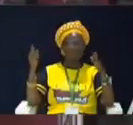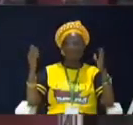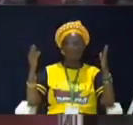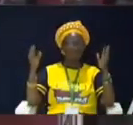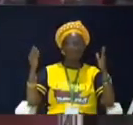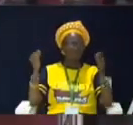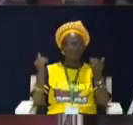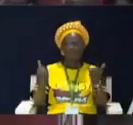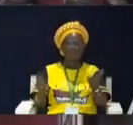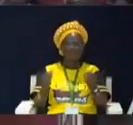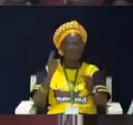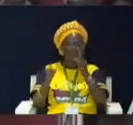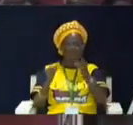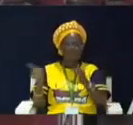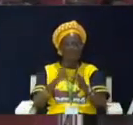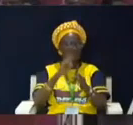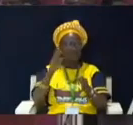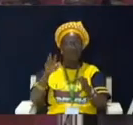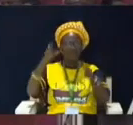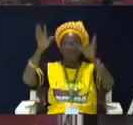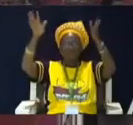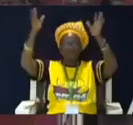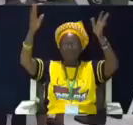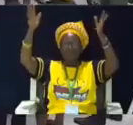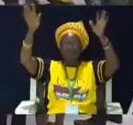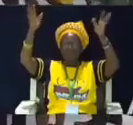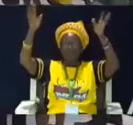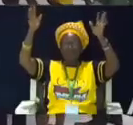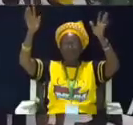Now, if we are clapping, let's do it very well.